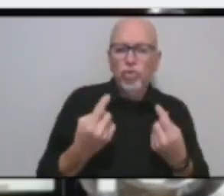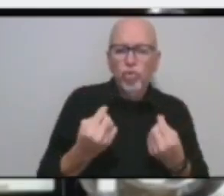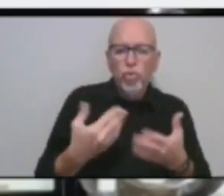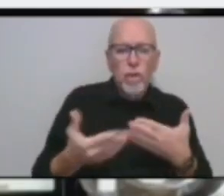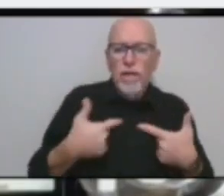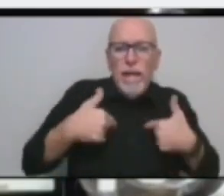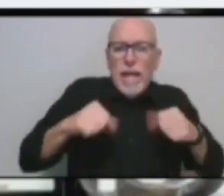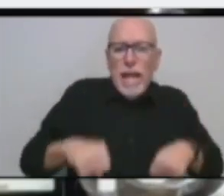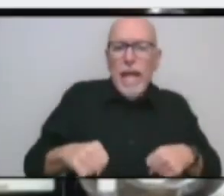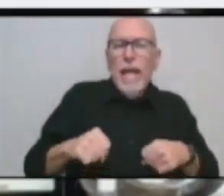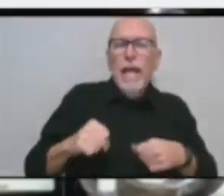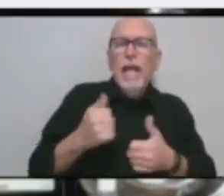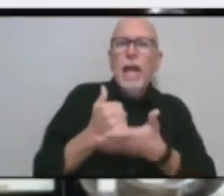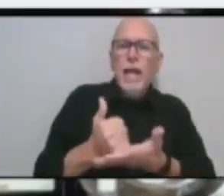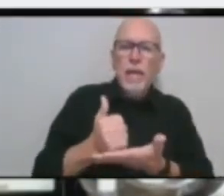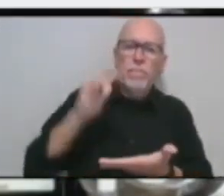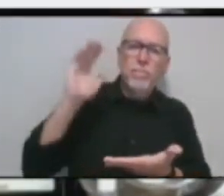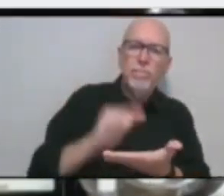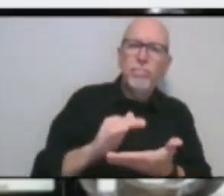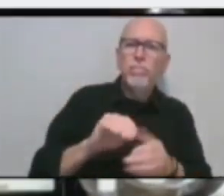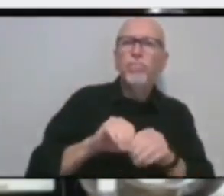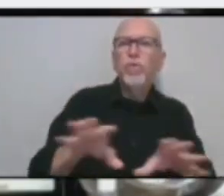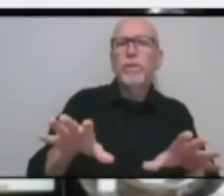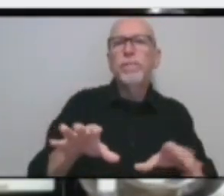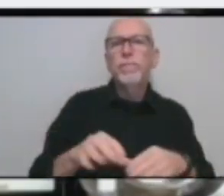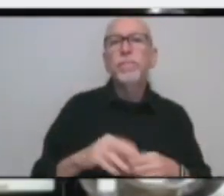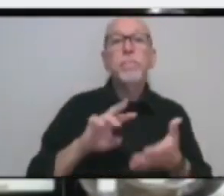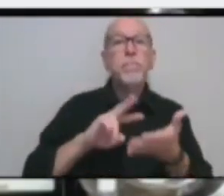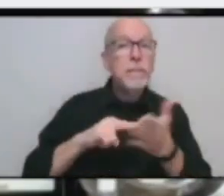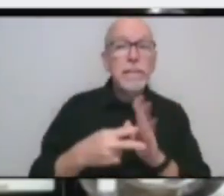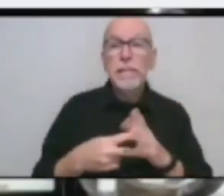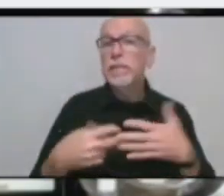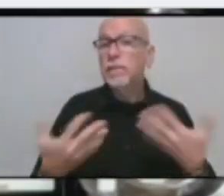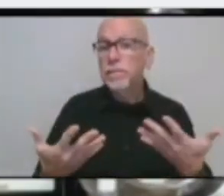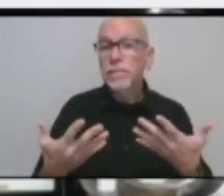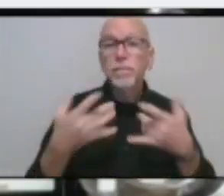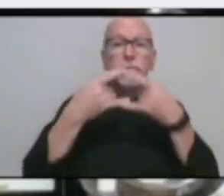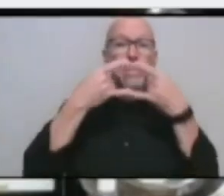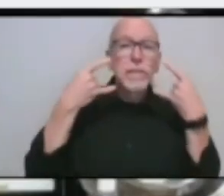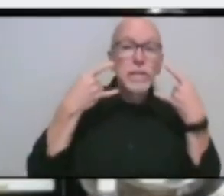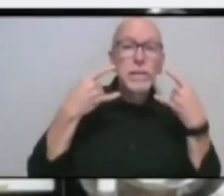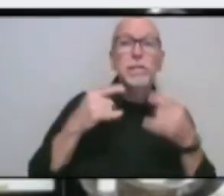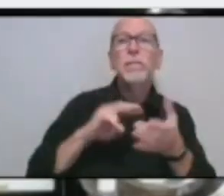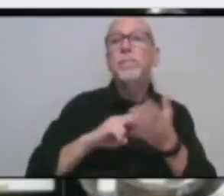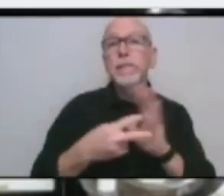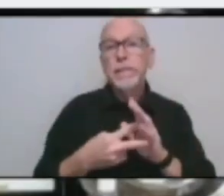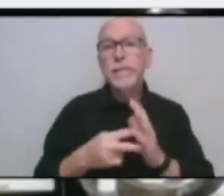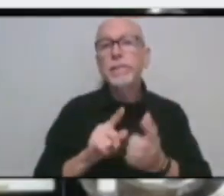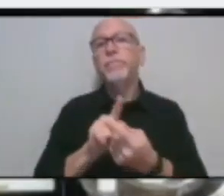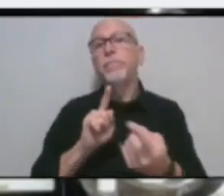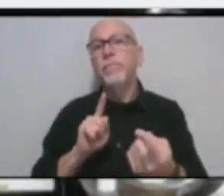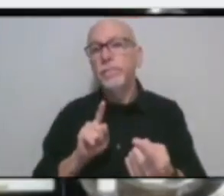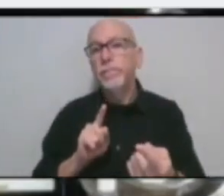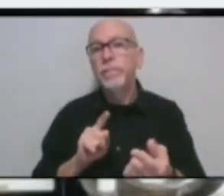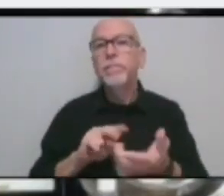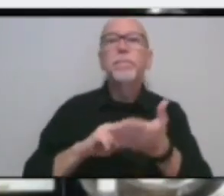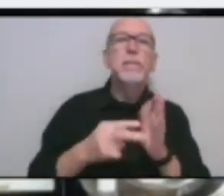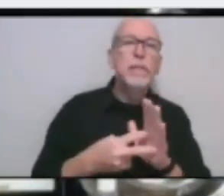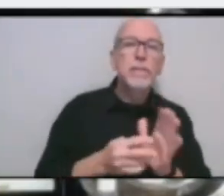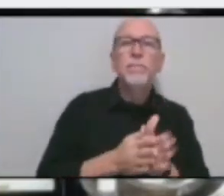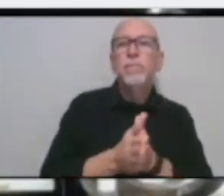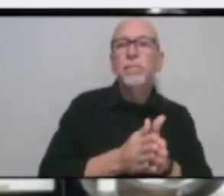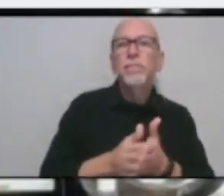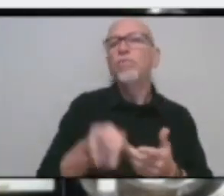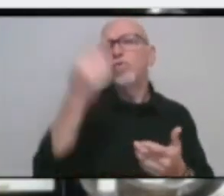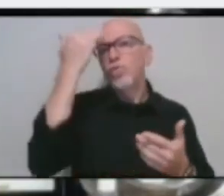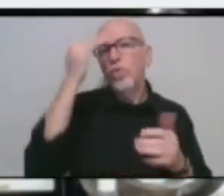to help slow the spread. And that means masking up and physically distancing, washing hands. You all know the drill,